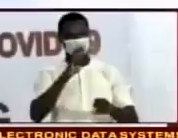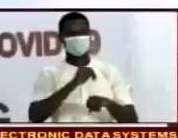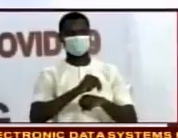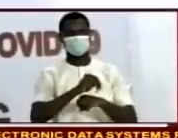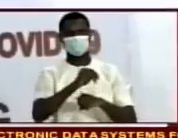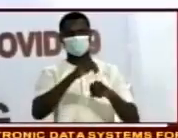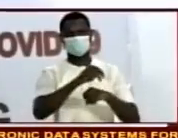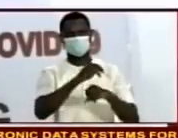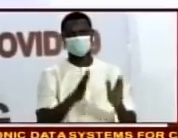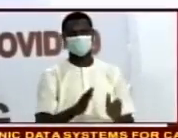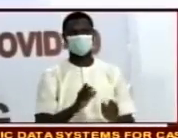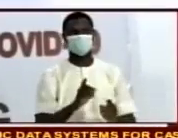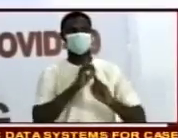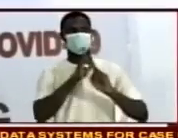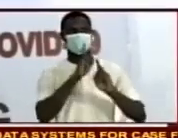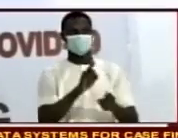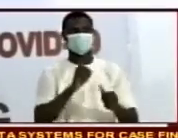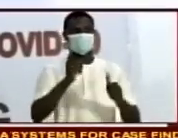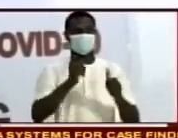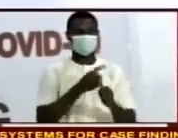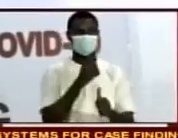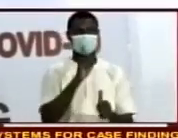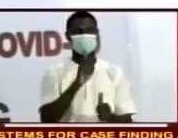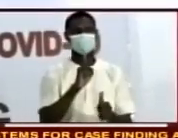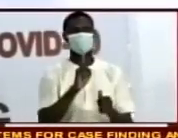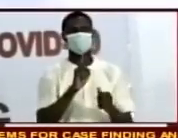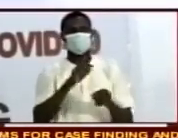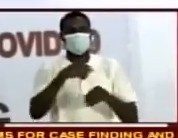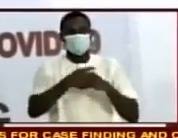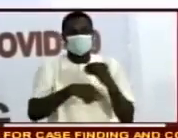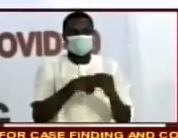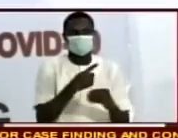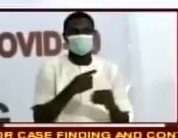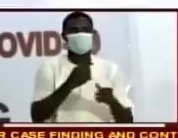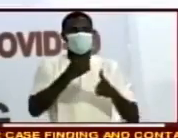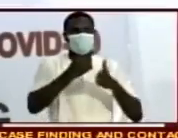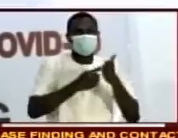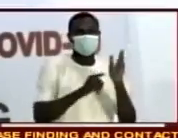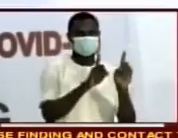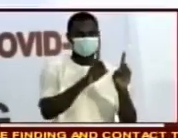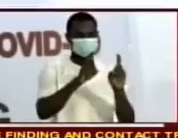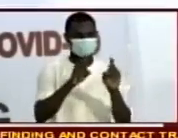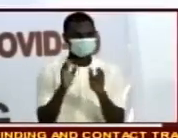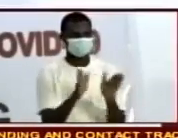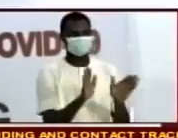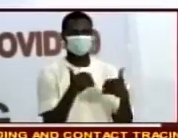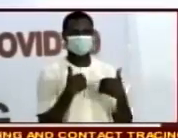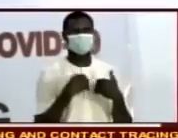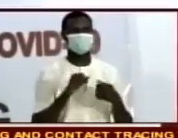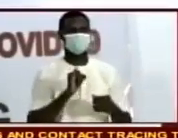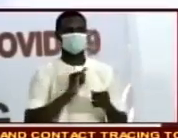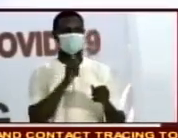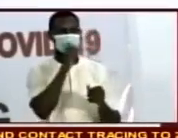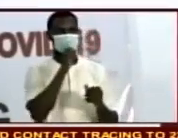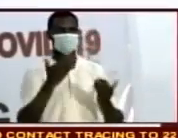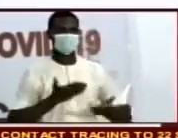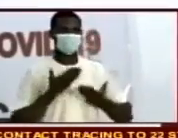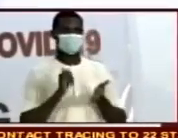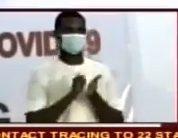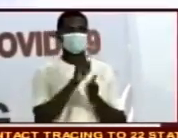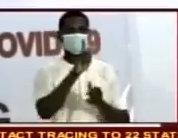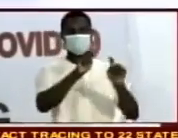the proposal for new testing centres. I think our guidelines are very clear. What I'm happy about is this week we have a team looking